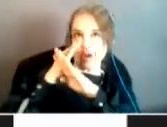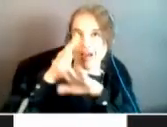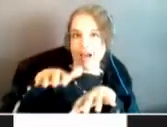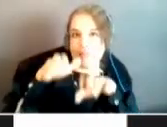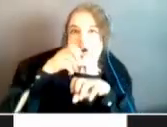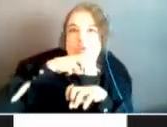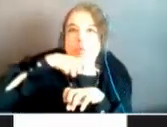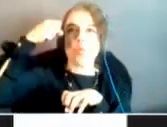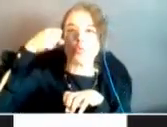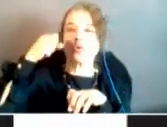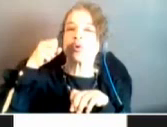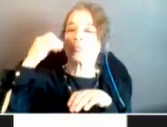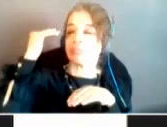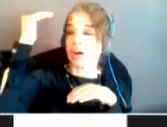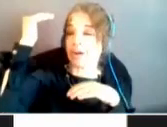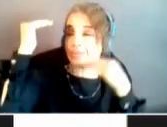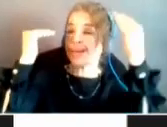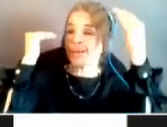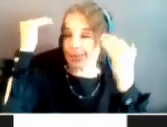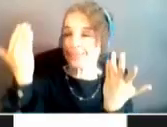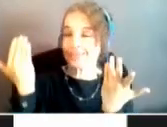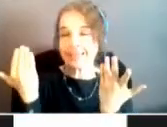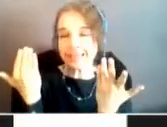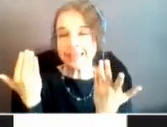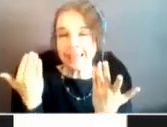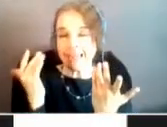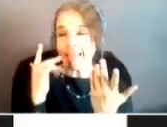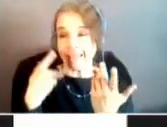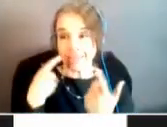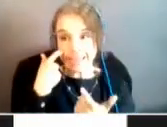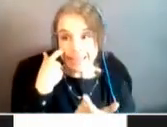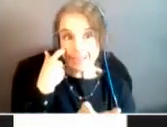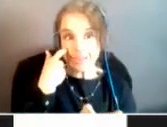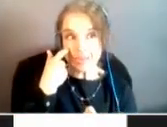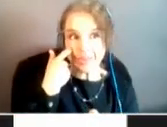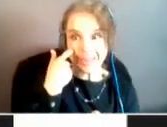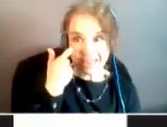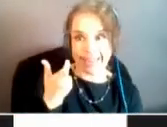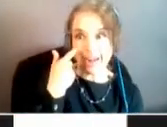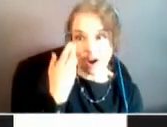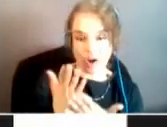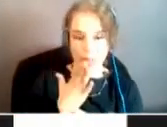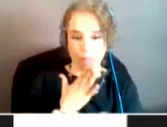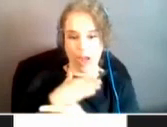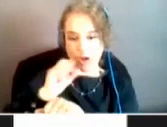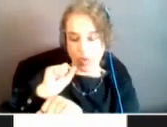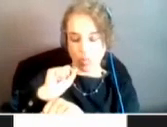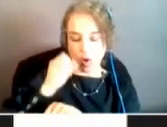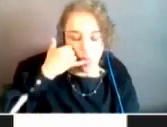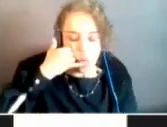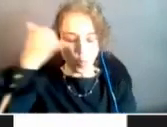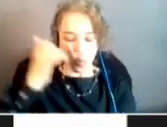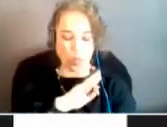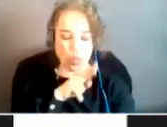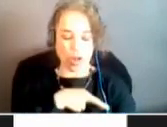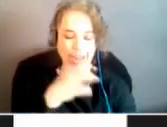adults. You know, and I think, you know, I certainly have seen this in my work with Friendship Line.